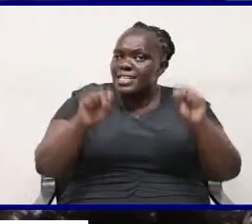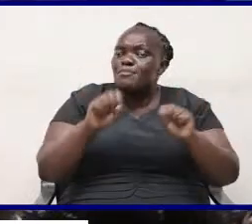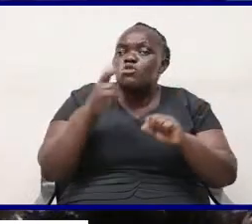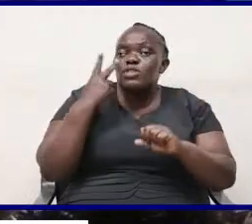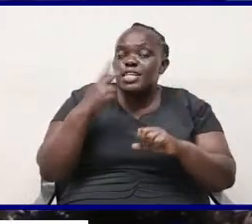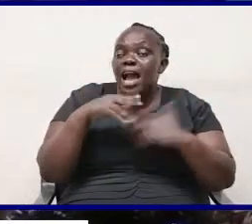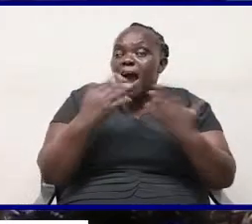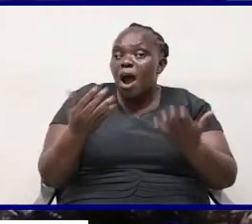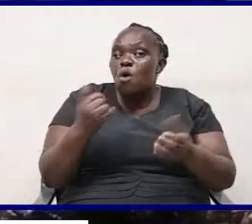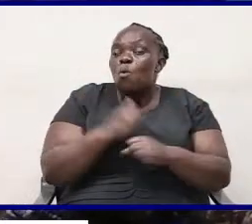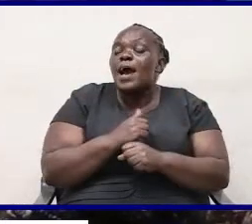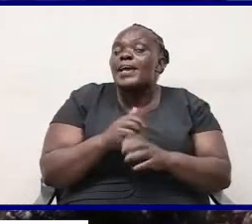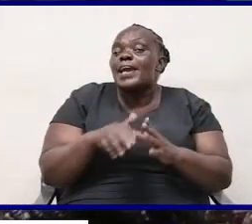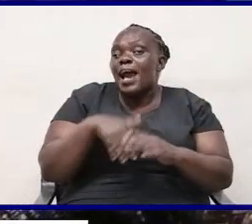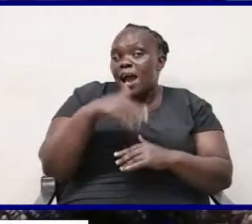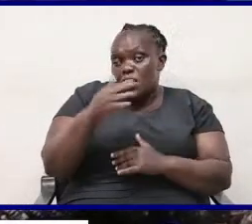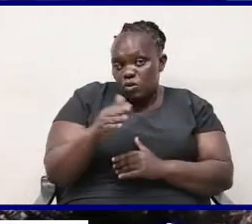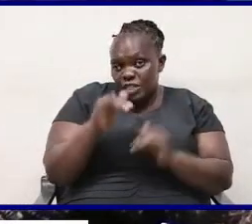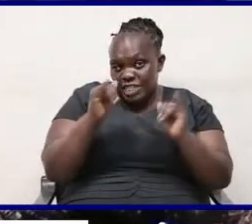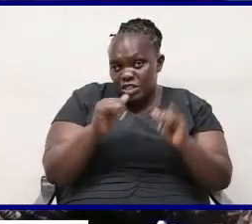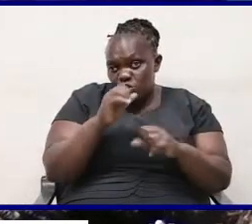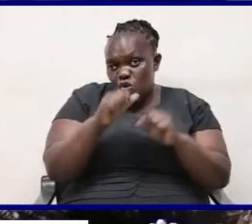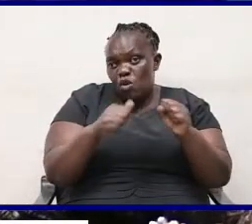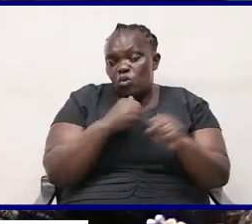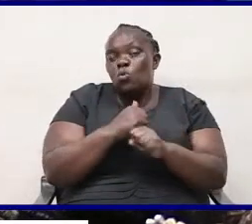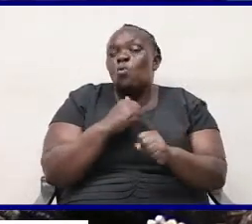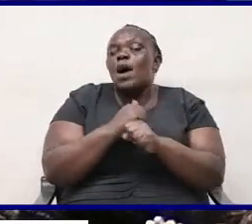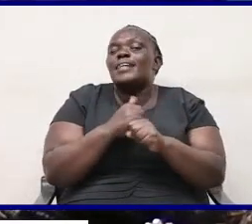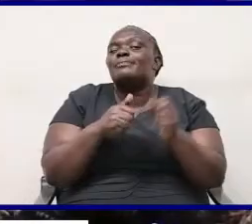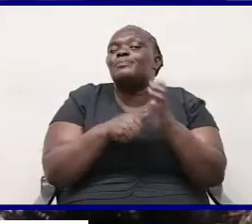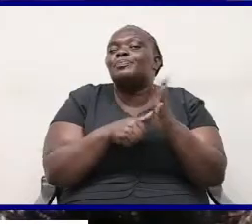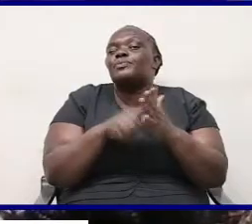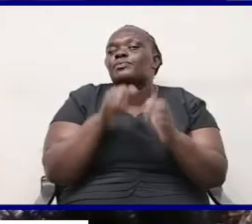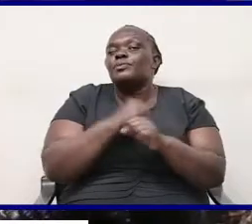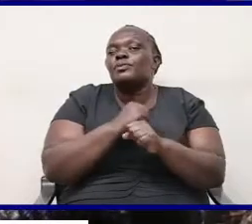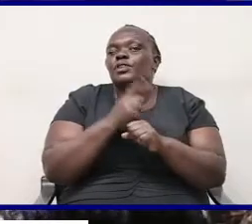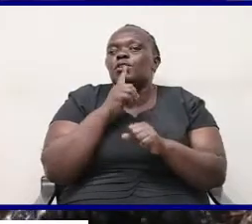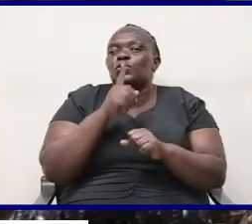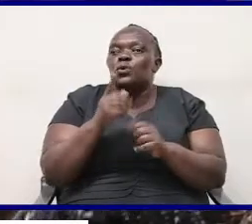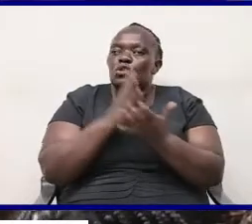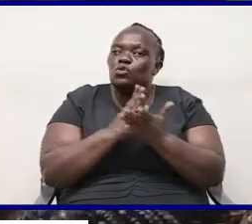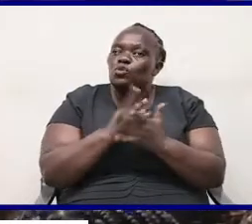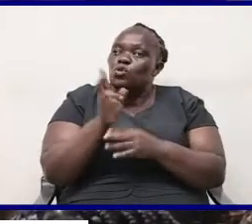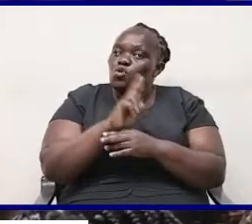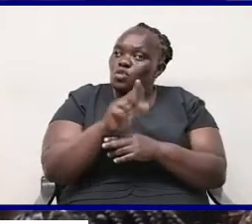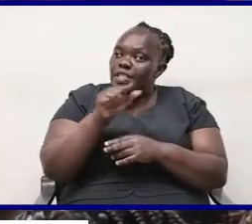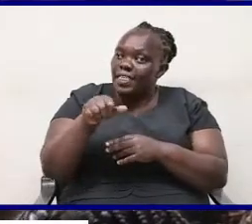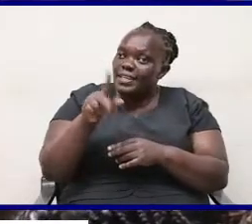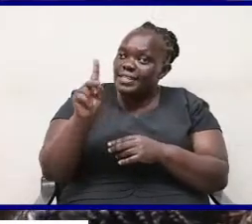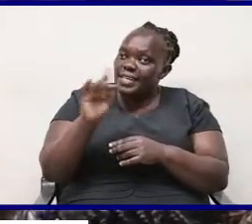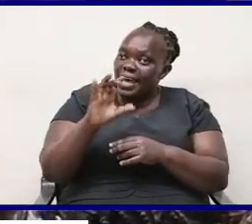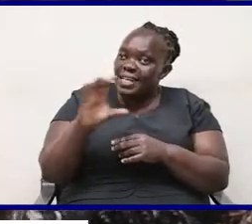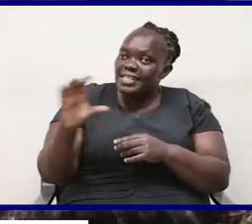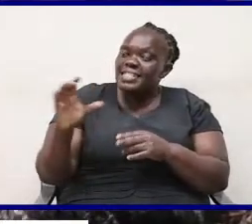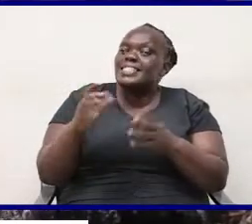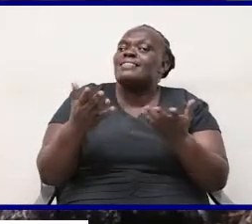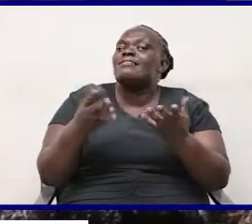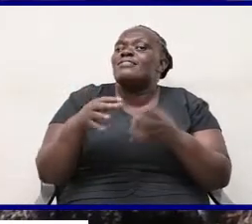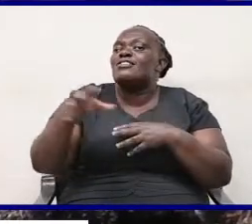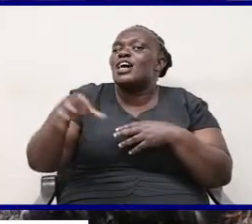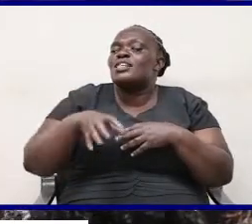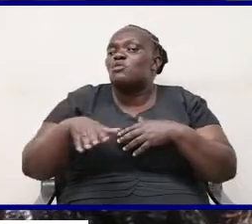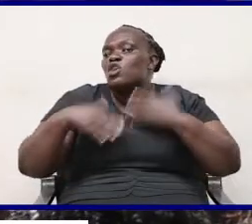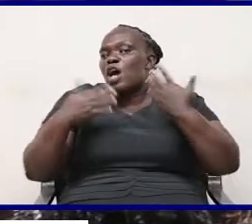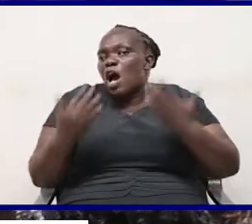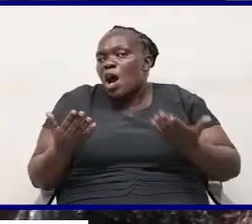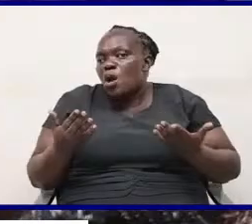see it, working out? We are working very hard as a government to ensure that we have commuter rail and all those modes of transport. How do you